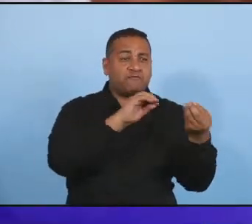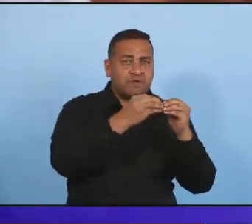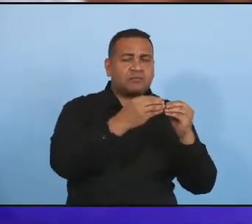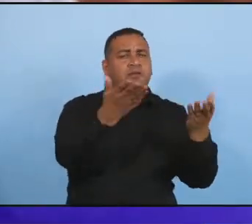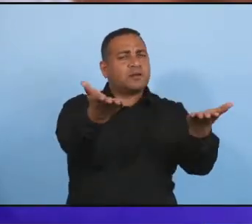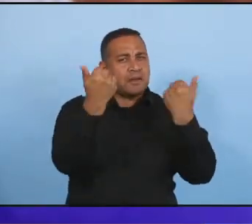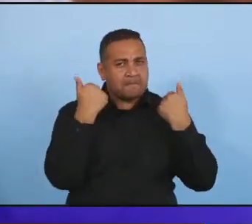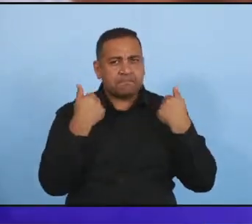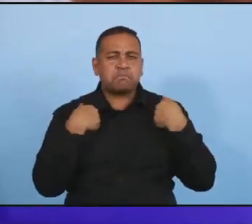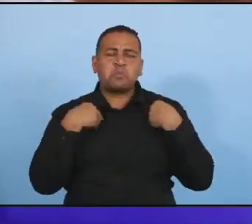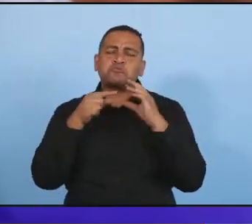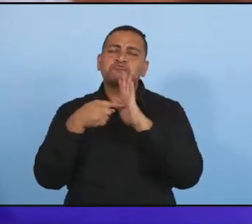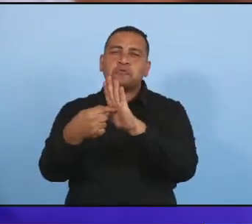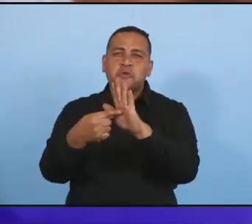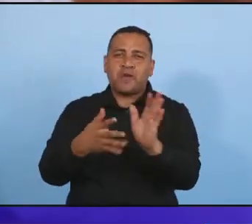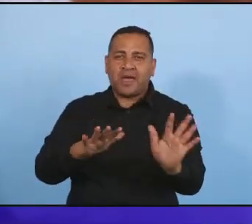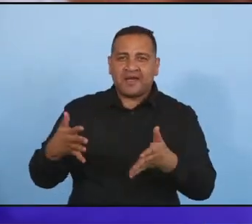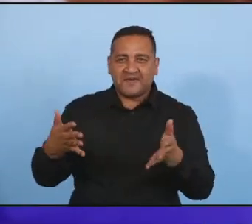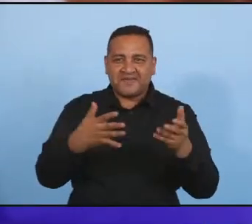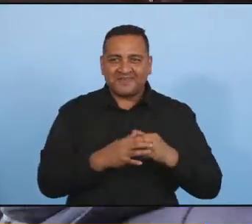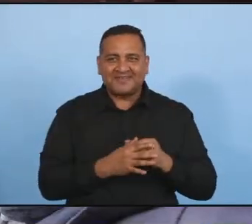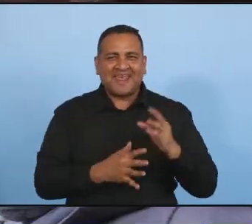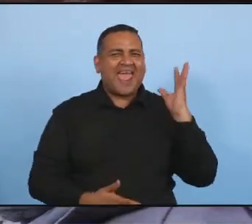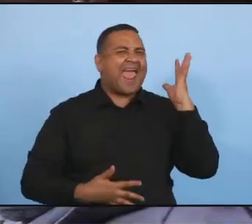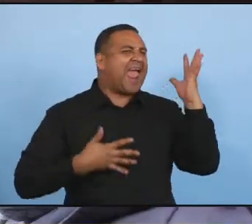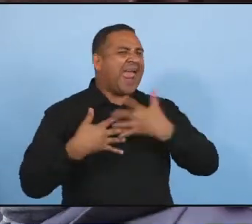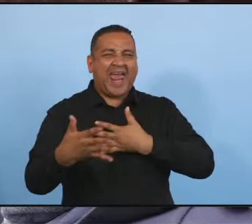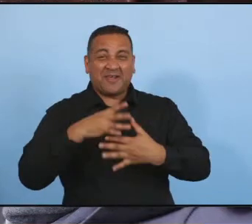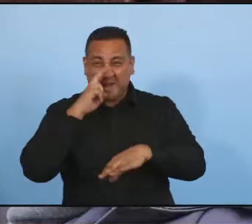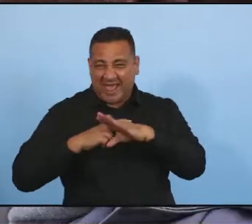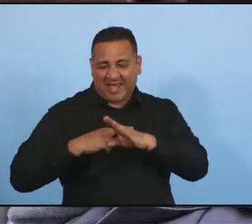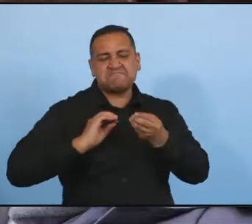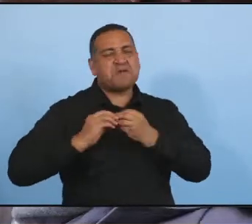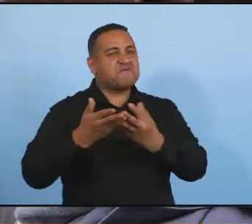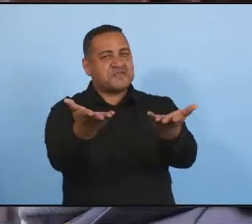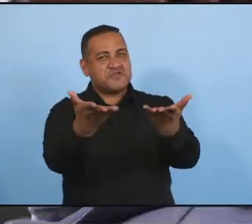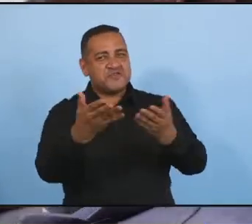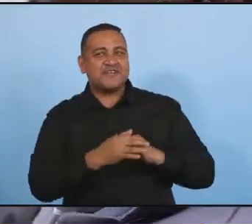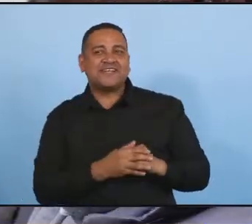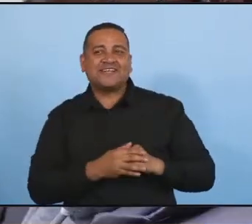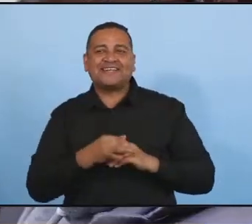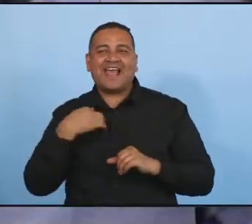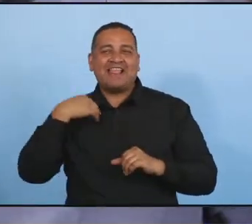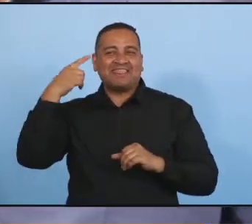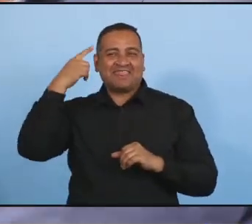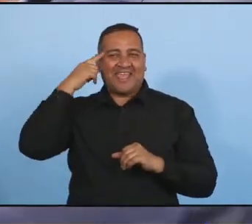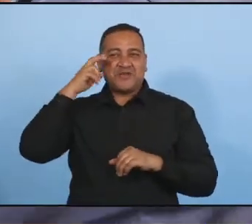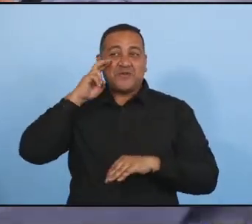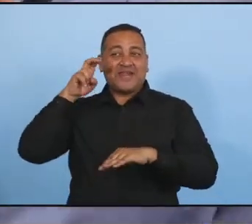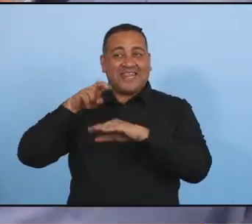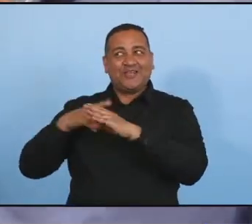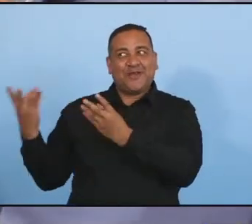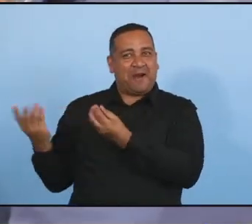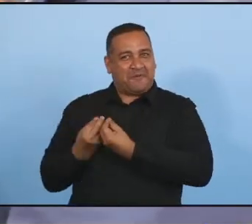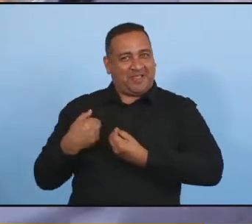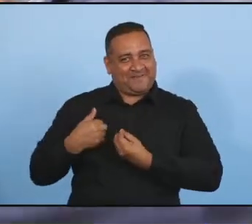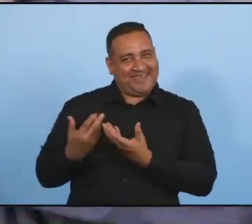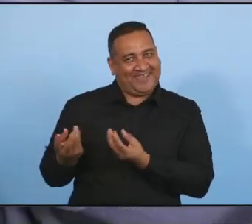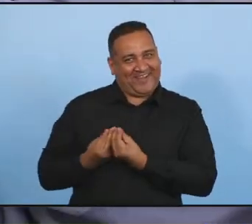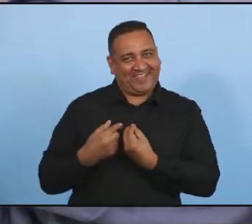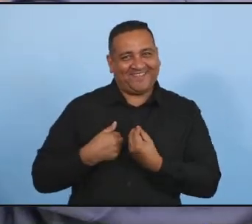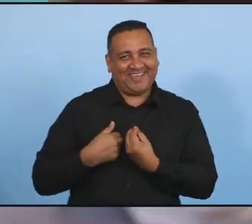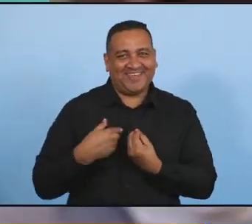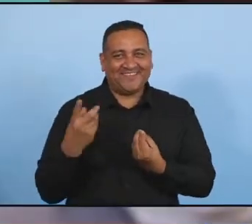Anything. I like him. I need to put you in my pocket. You know what? You dropped the mic right there. That